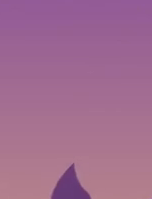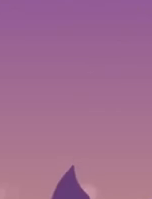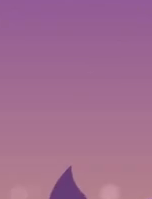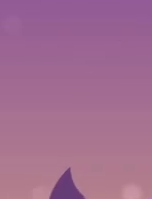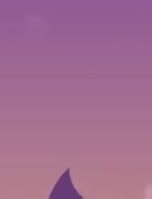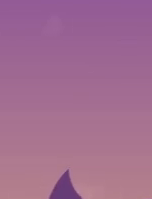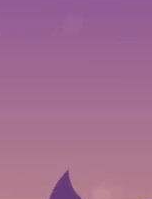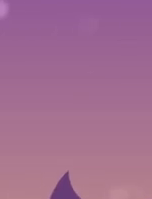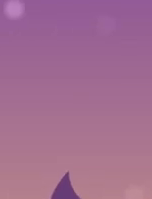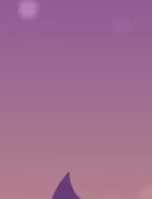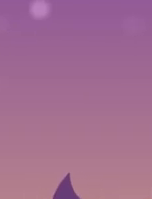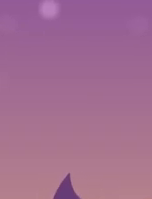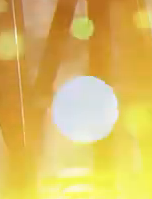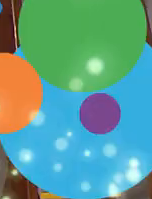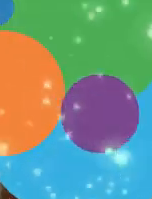Art at home.